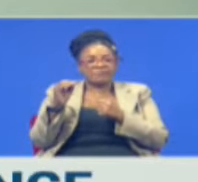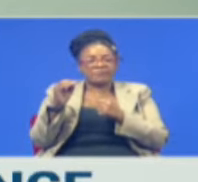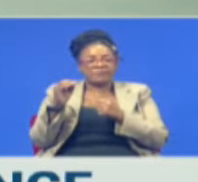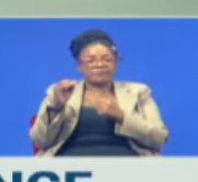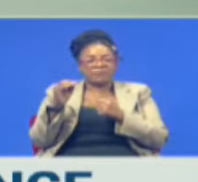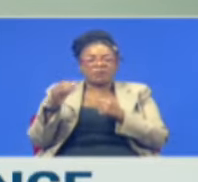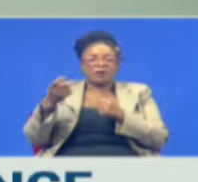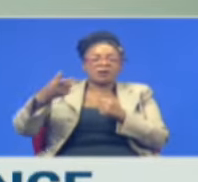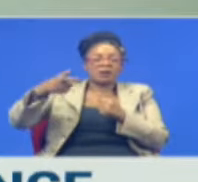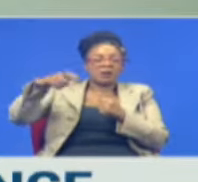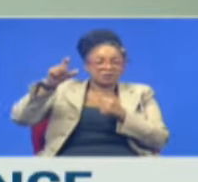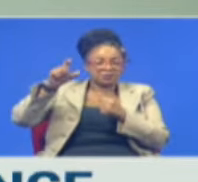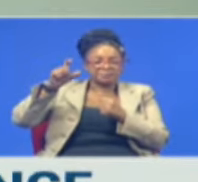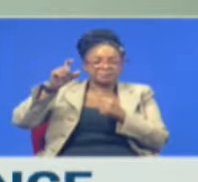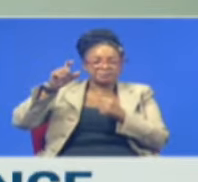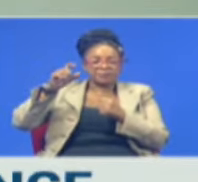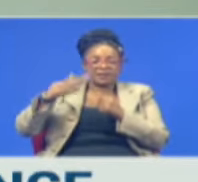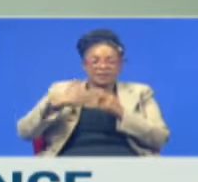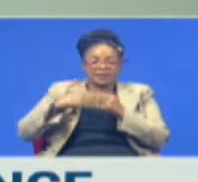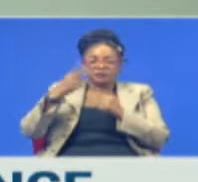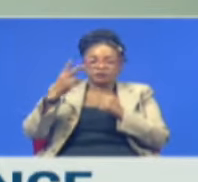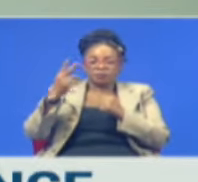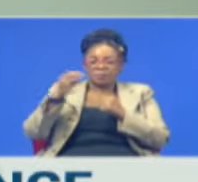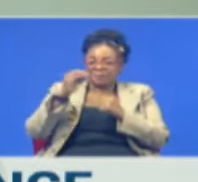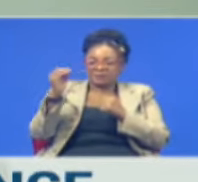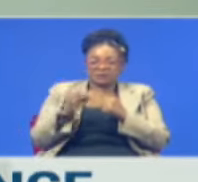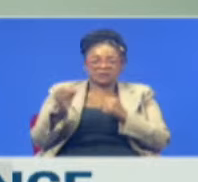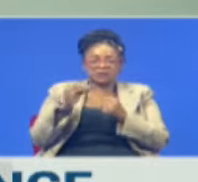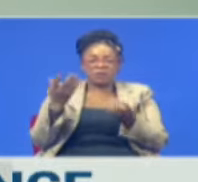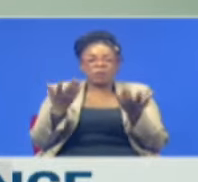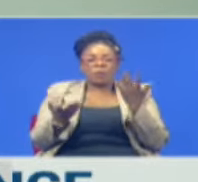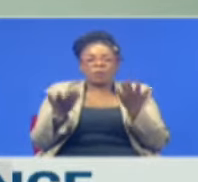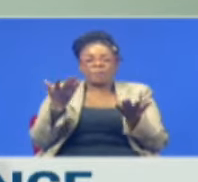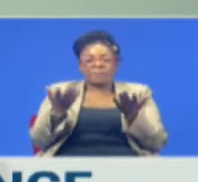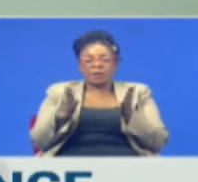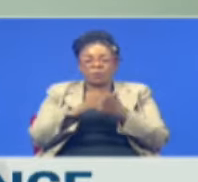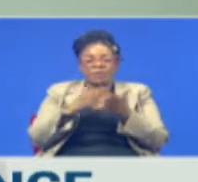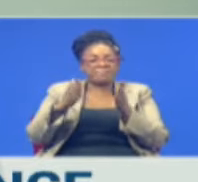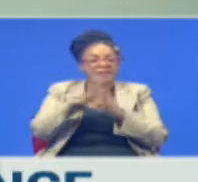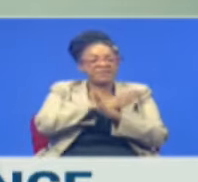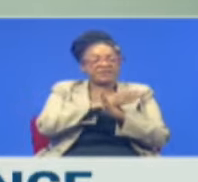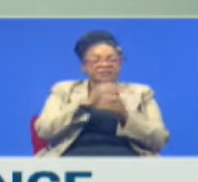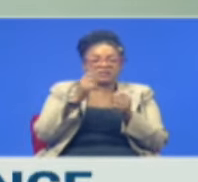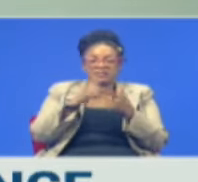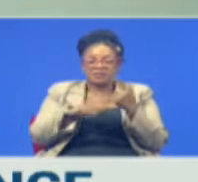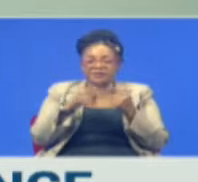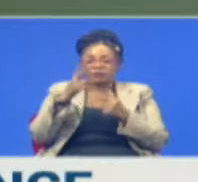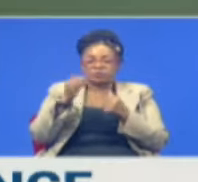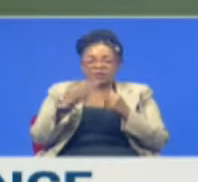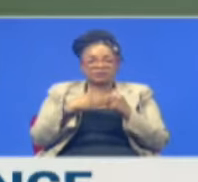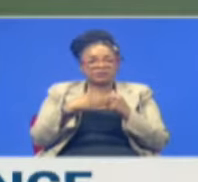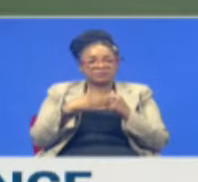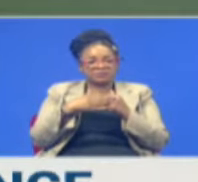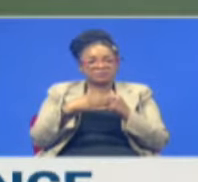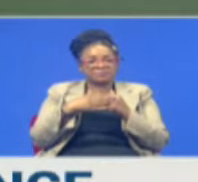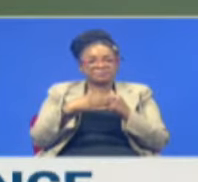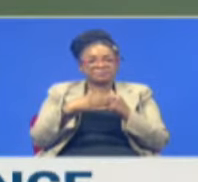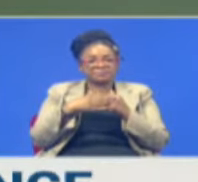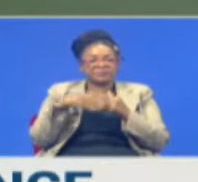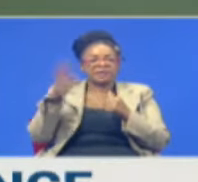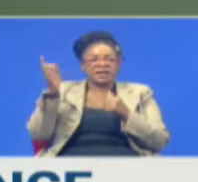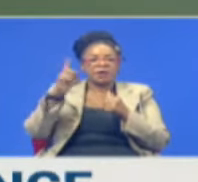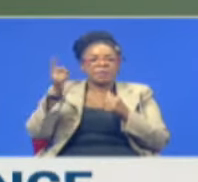increased by 92% compared with the previous year, 2019. Nairobi,